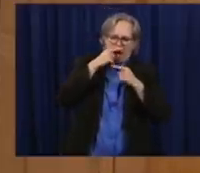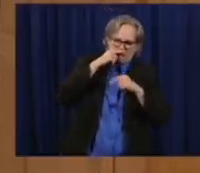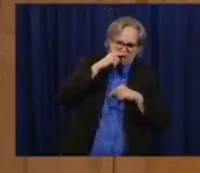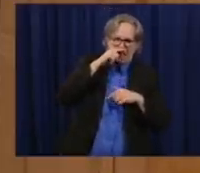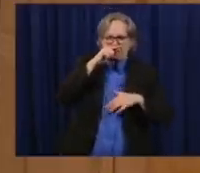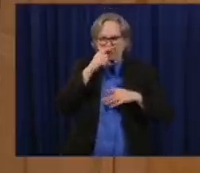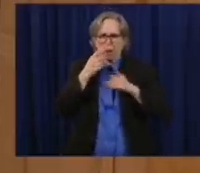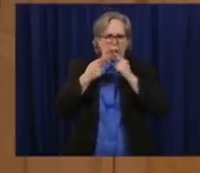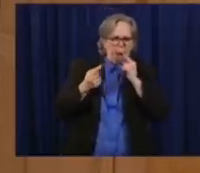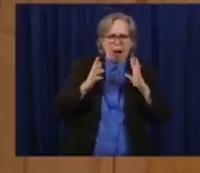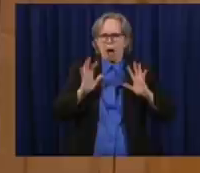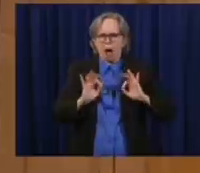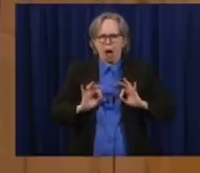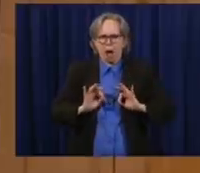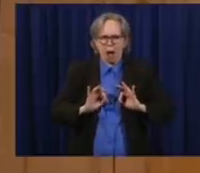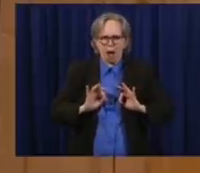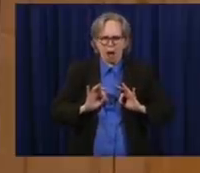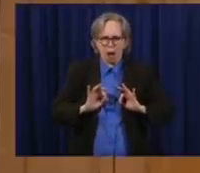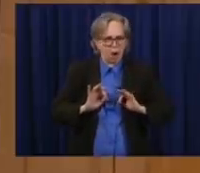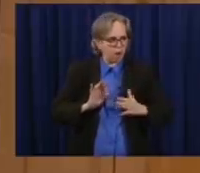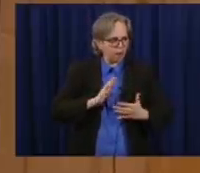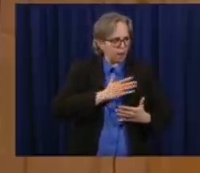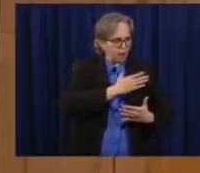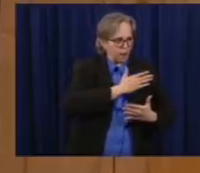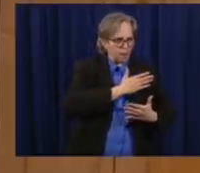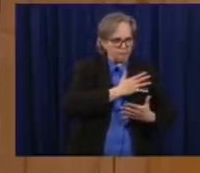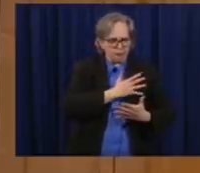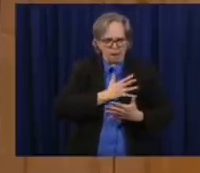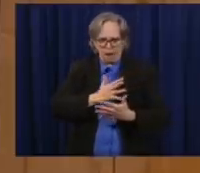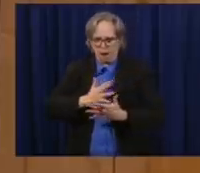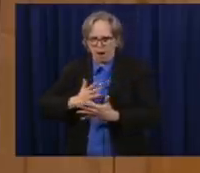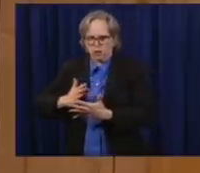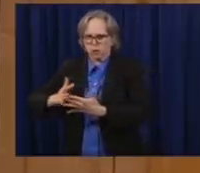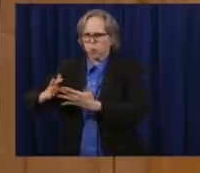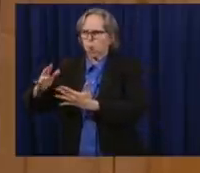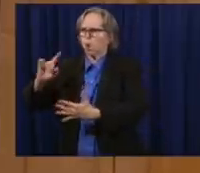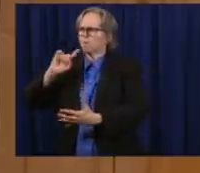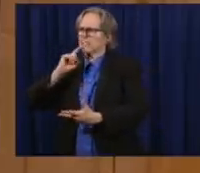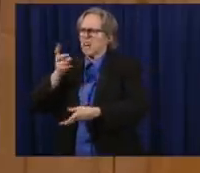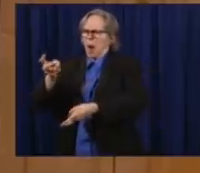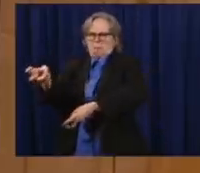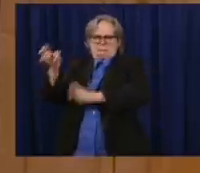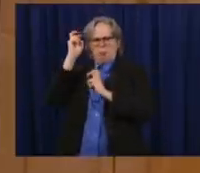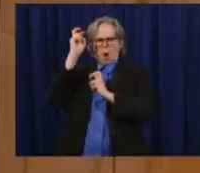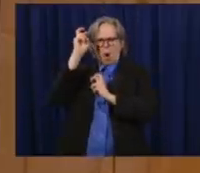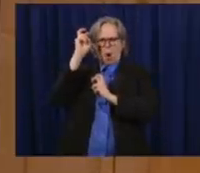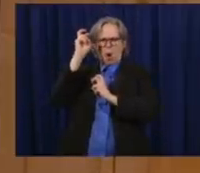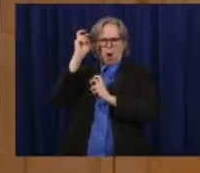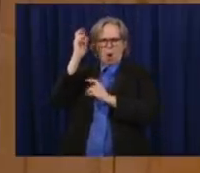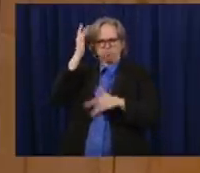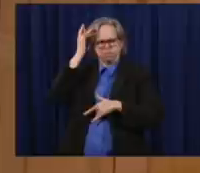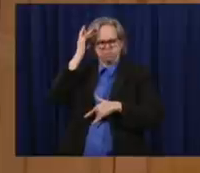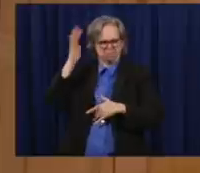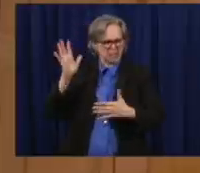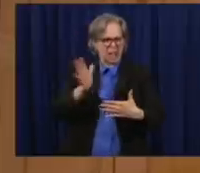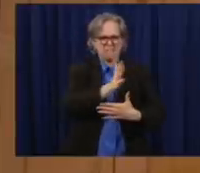seeing a whole spectrum with this. And I think our testing, as it becomes more widespread, will shed a lot more light on